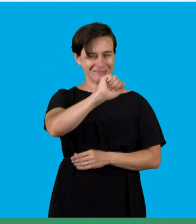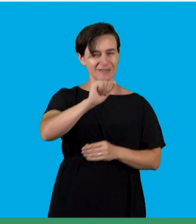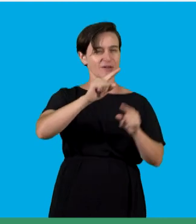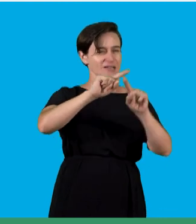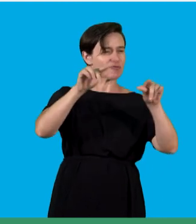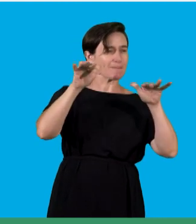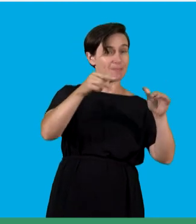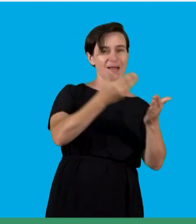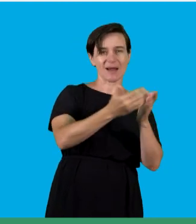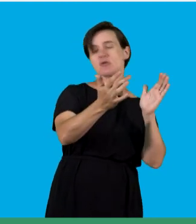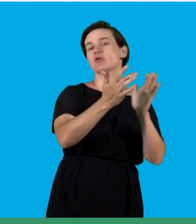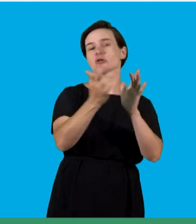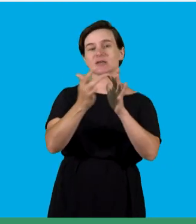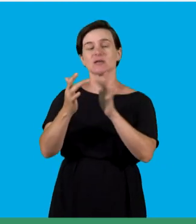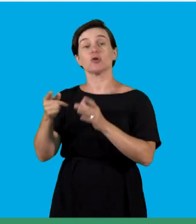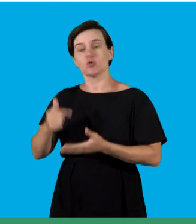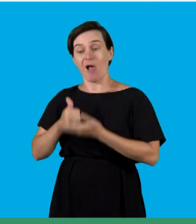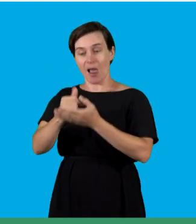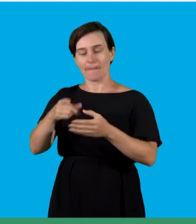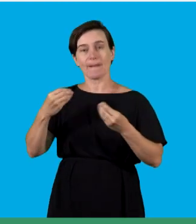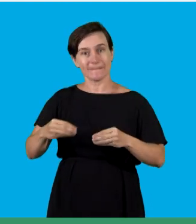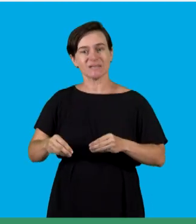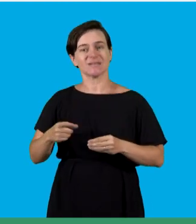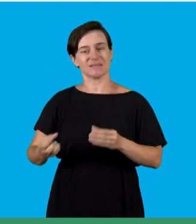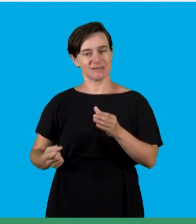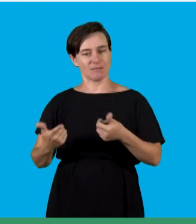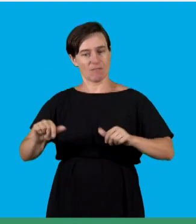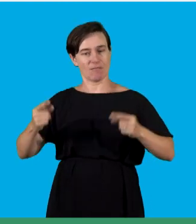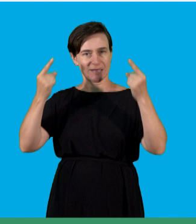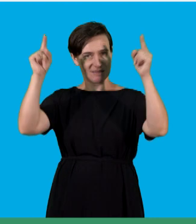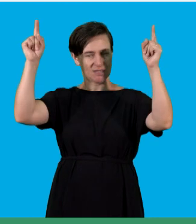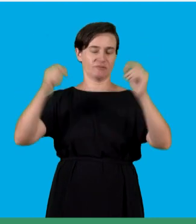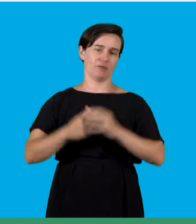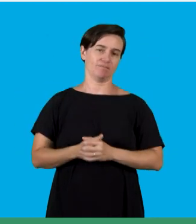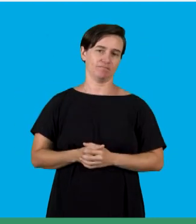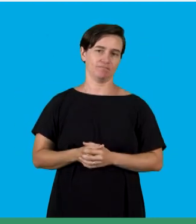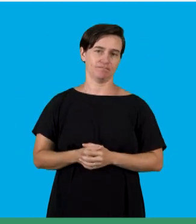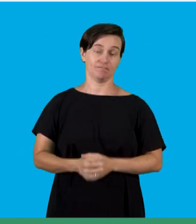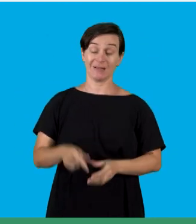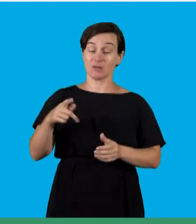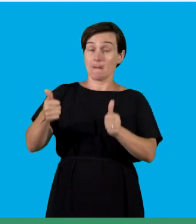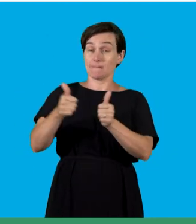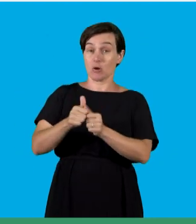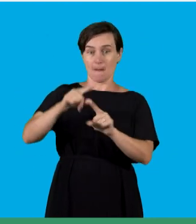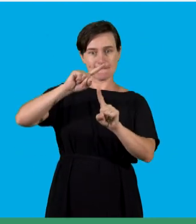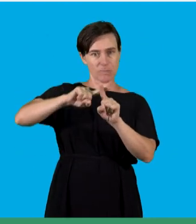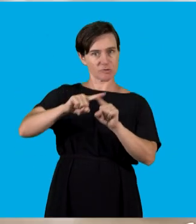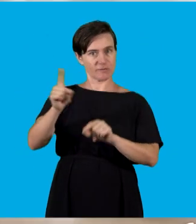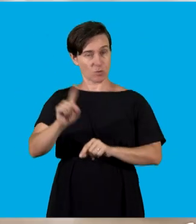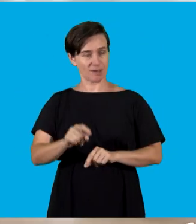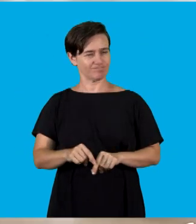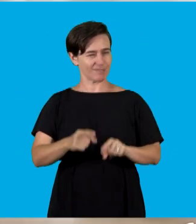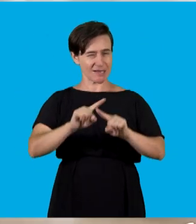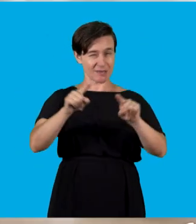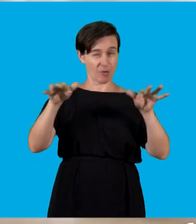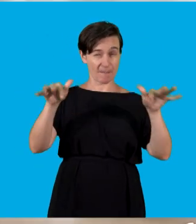to the business, thus giving the business a better chance to succeed. So with the partnership, the advantage is that